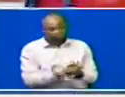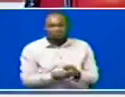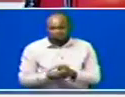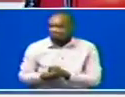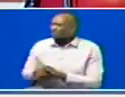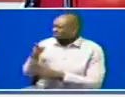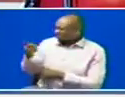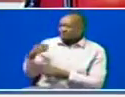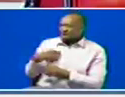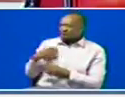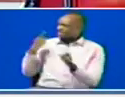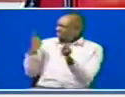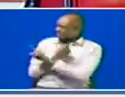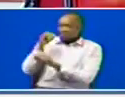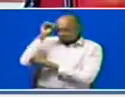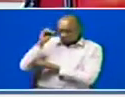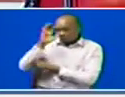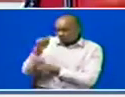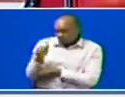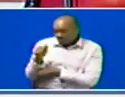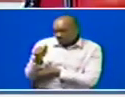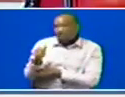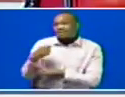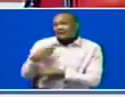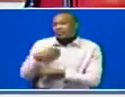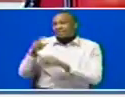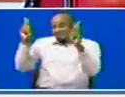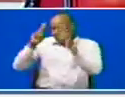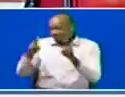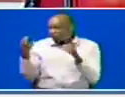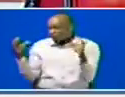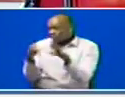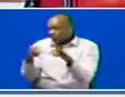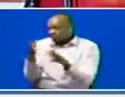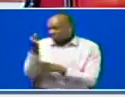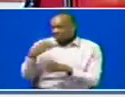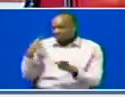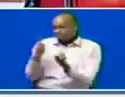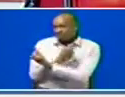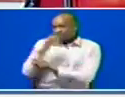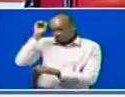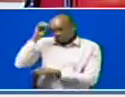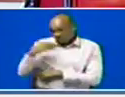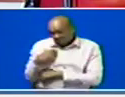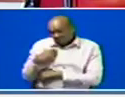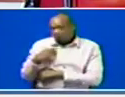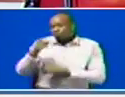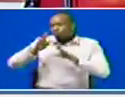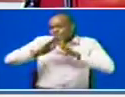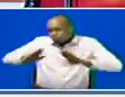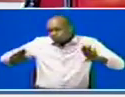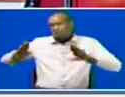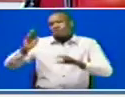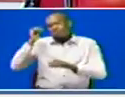there seems to be a divided opinion over the role of the international community in, just quelling the kind of